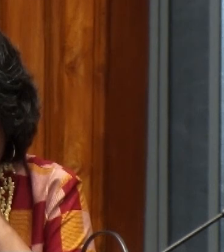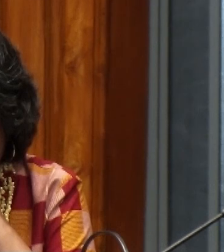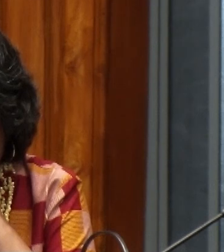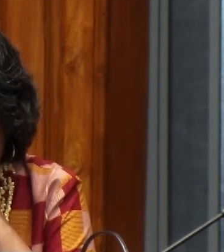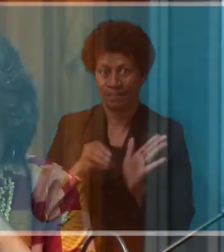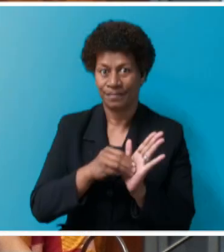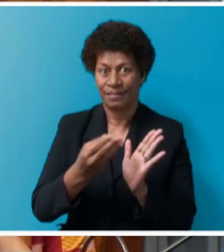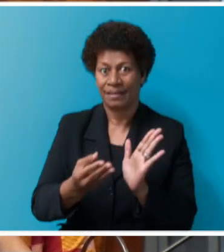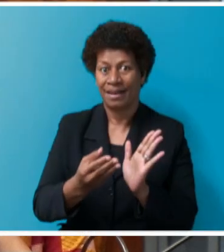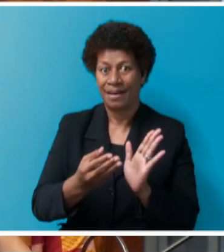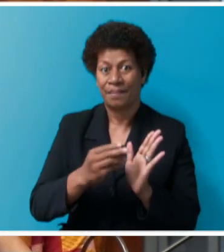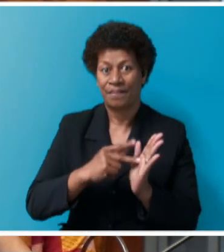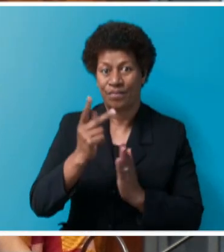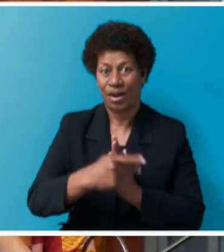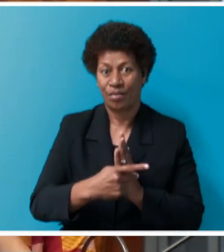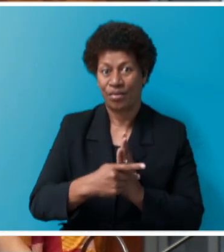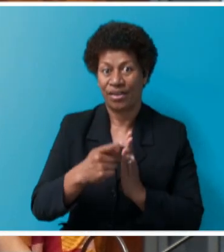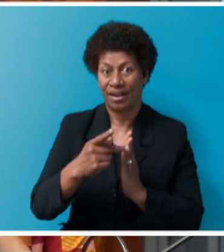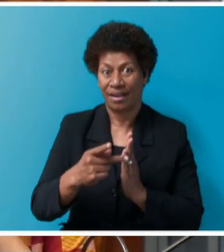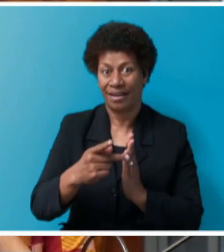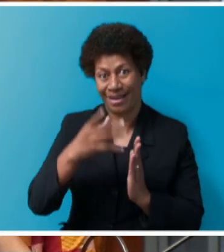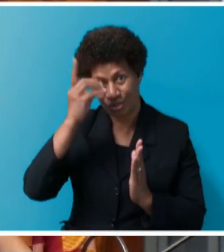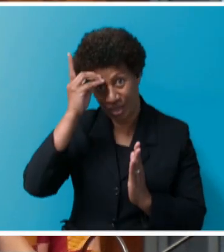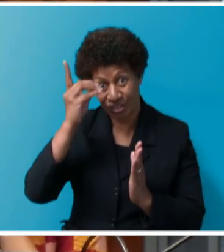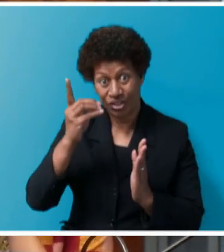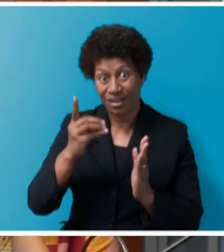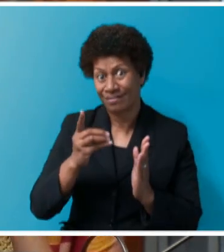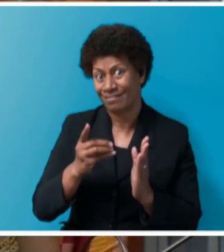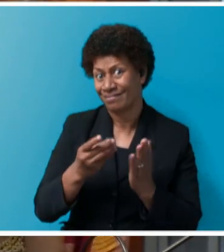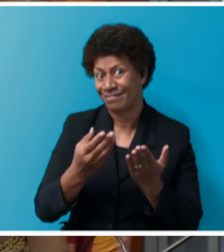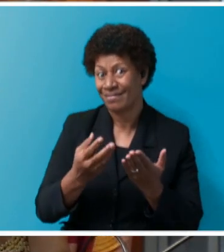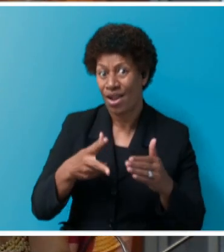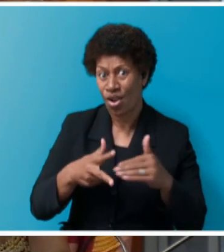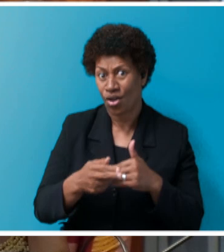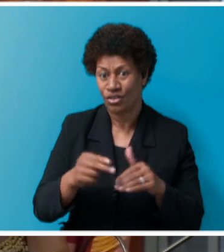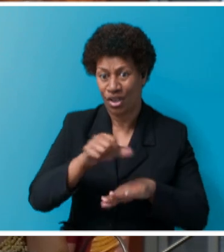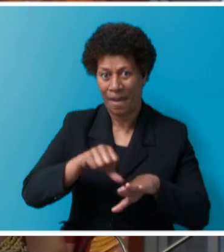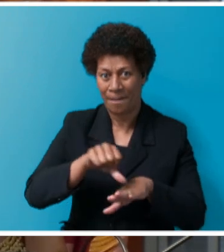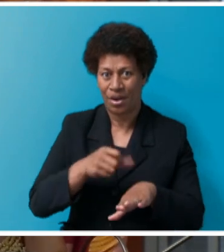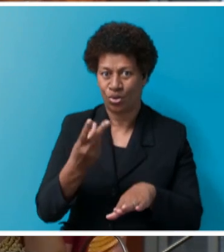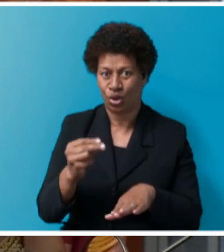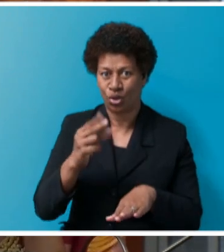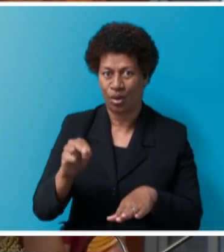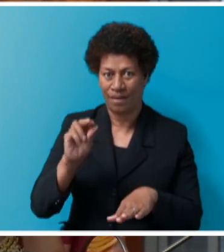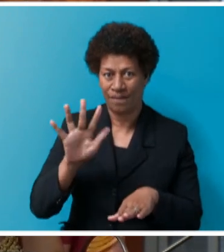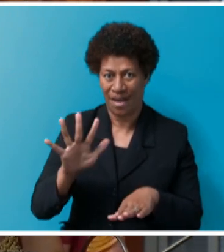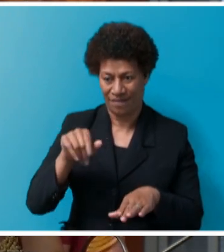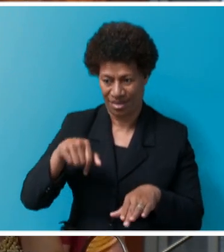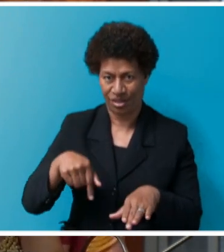education policy, which I had the honor of launching in April 2025 this year. This policy, Mr. Speaker,